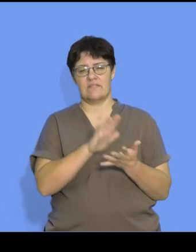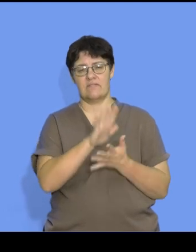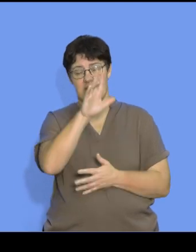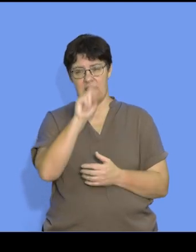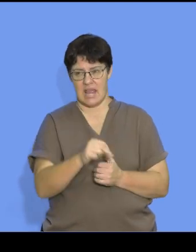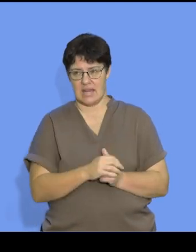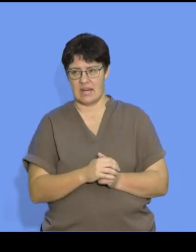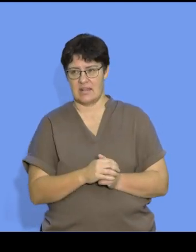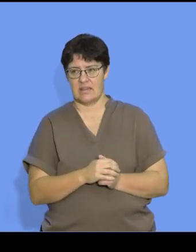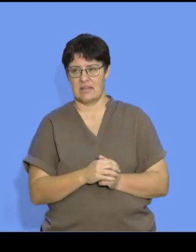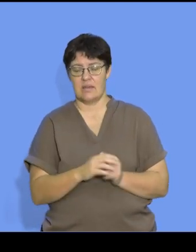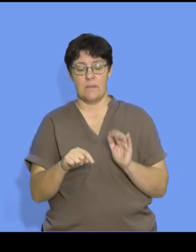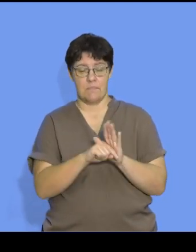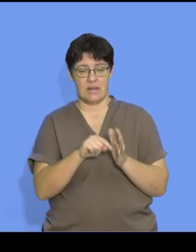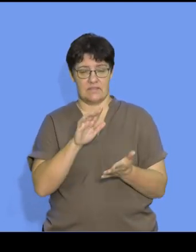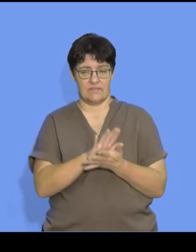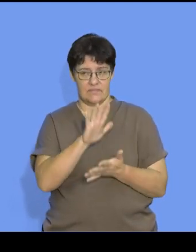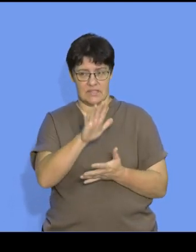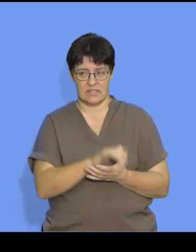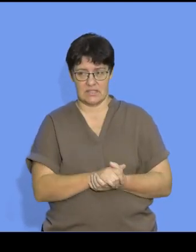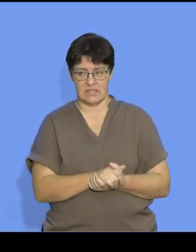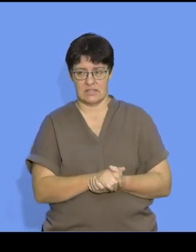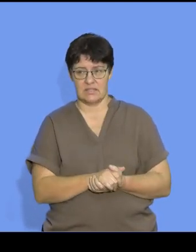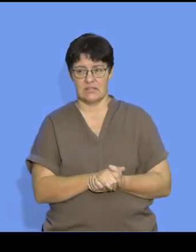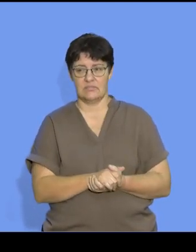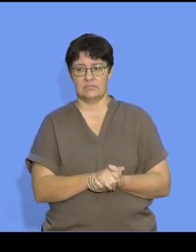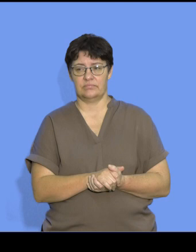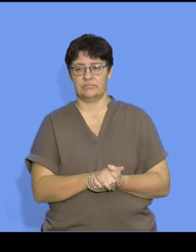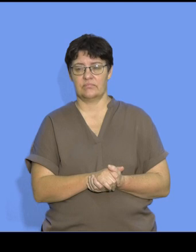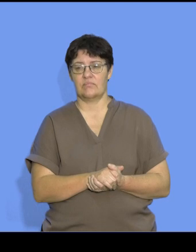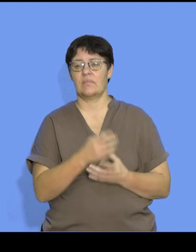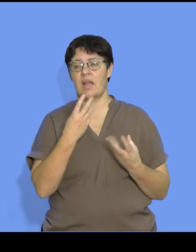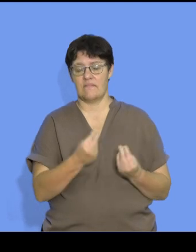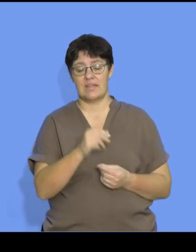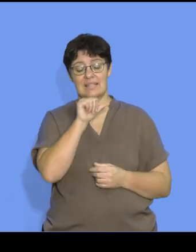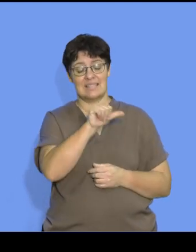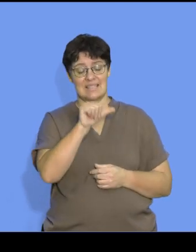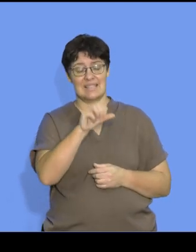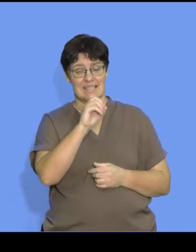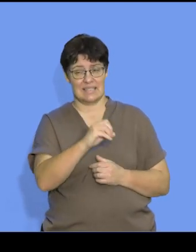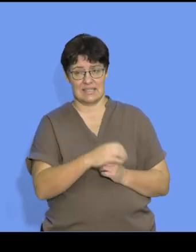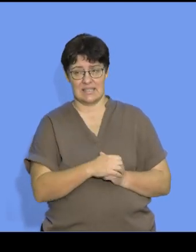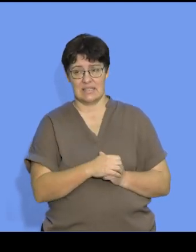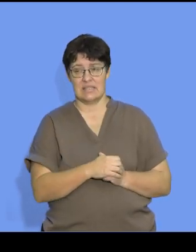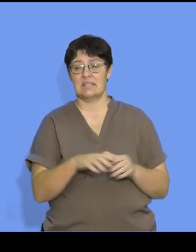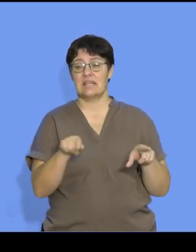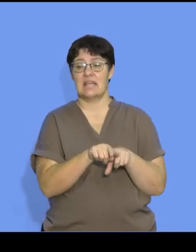15n minus 15. So I'm going to have 660 is equal